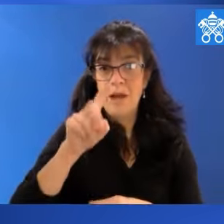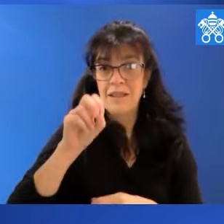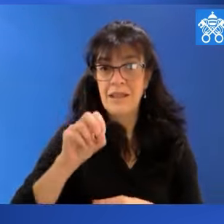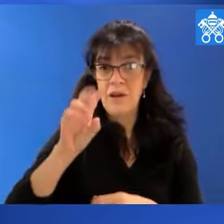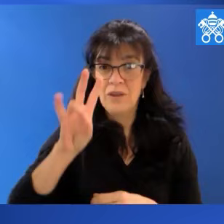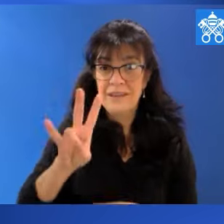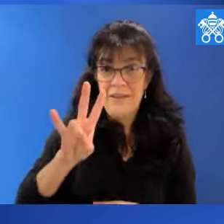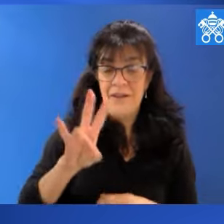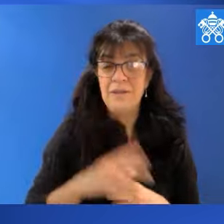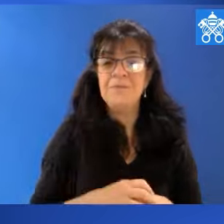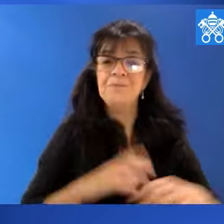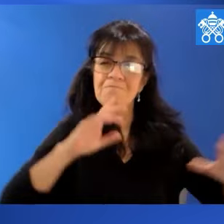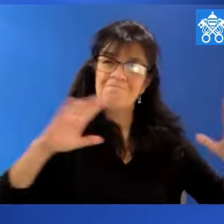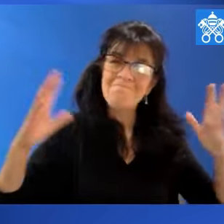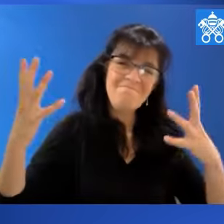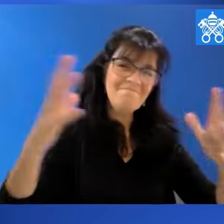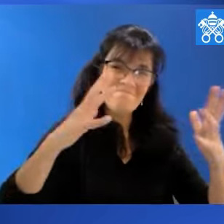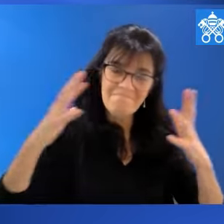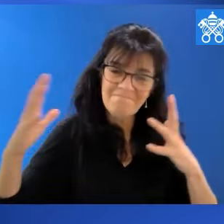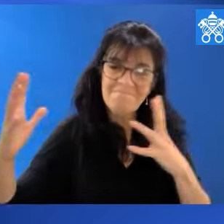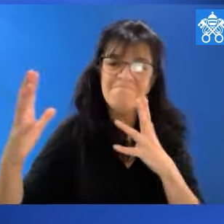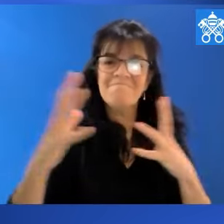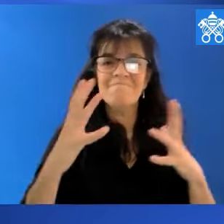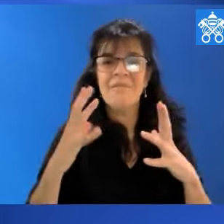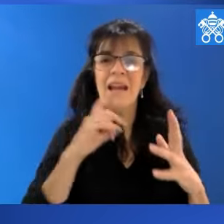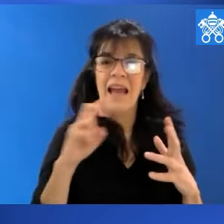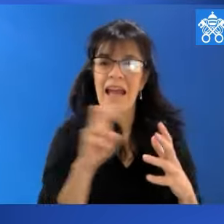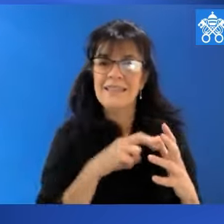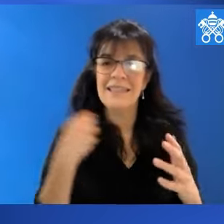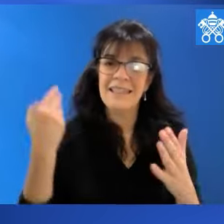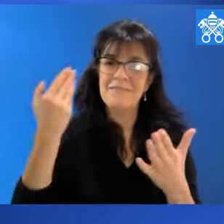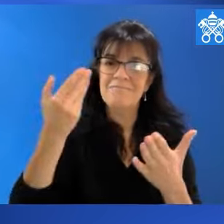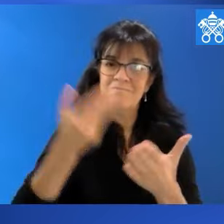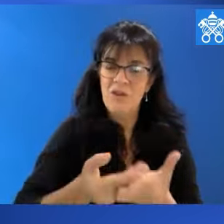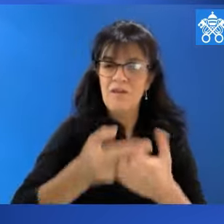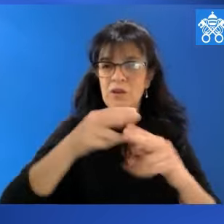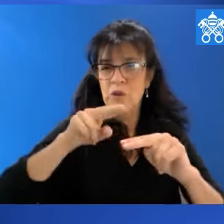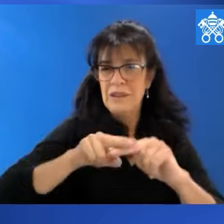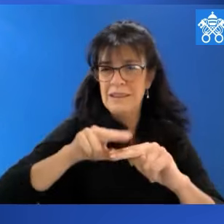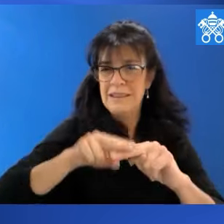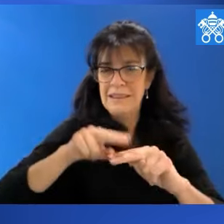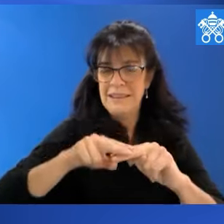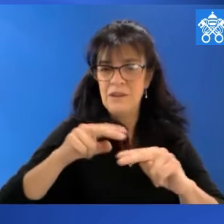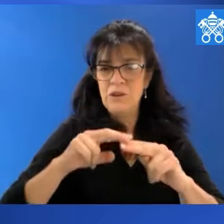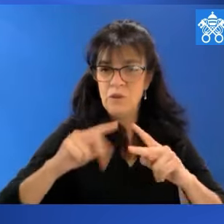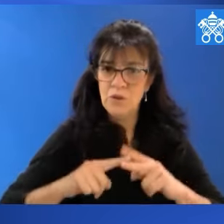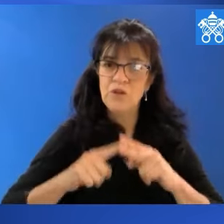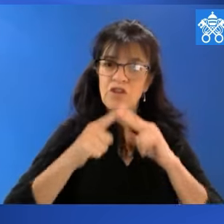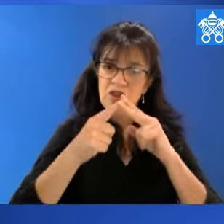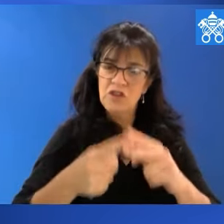And a loud applause to Pope Francis as he makes his way to the seat to